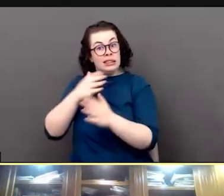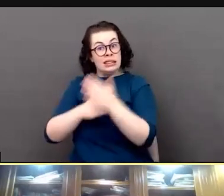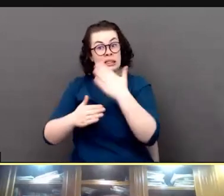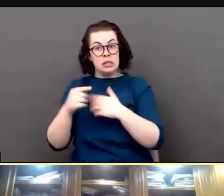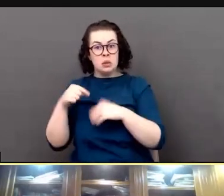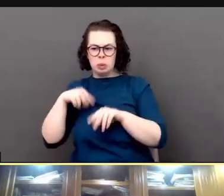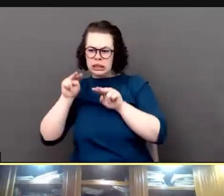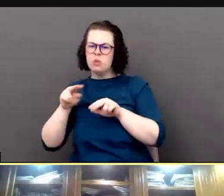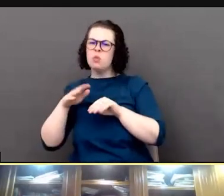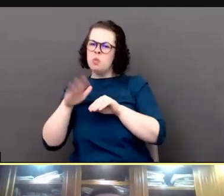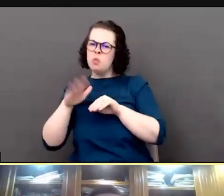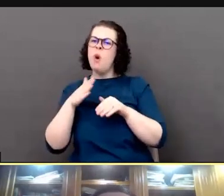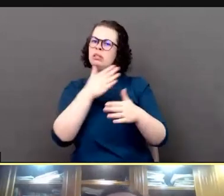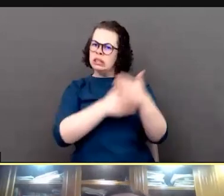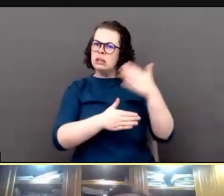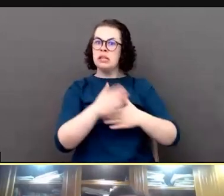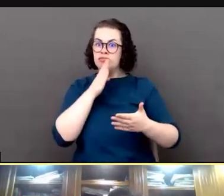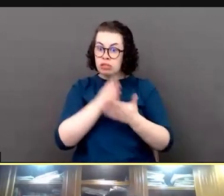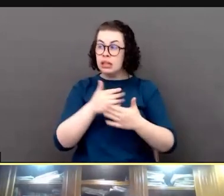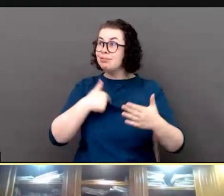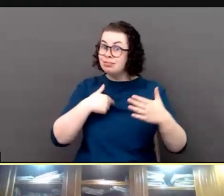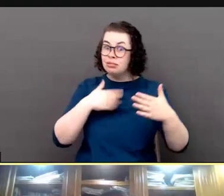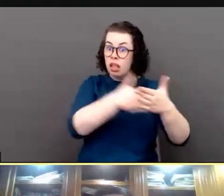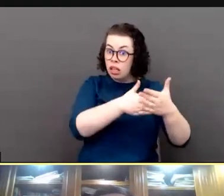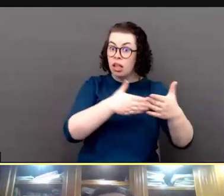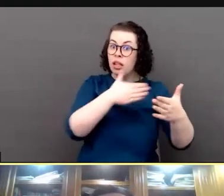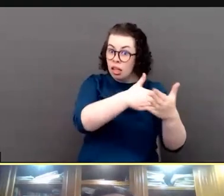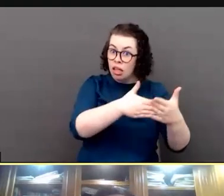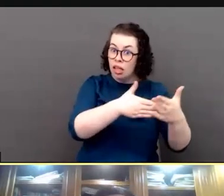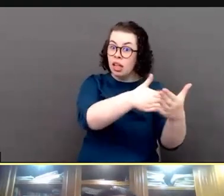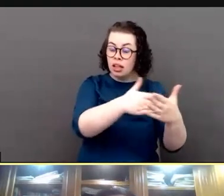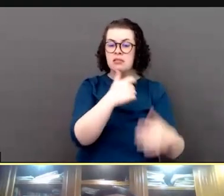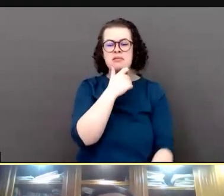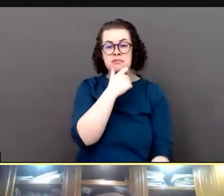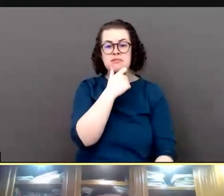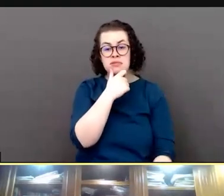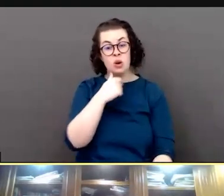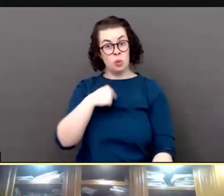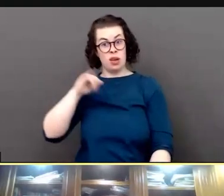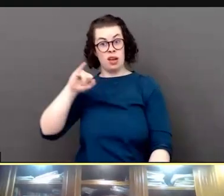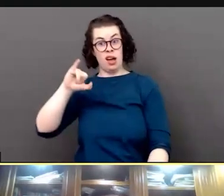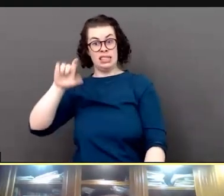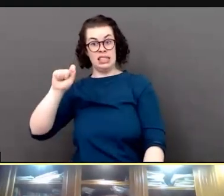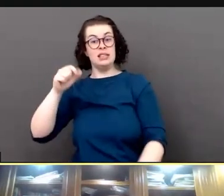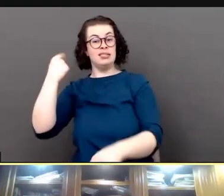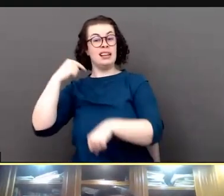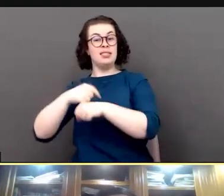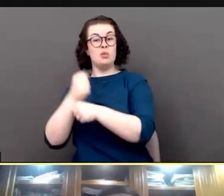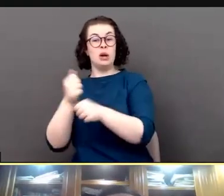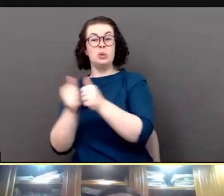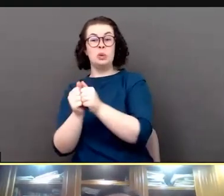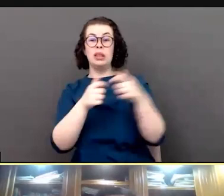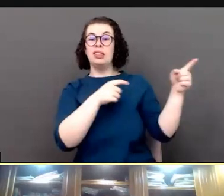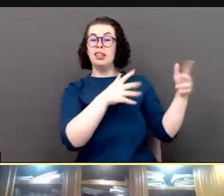the work that we were undertaking in the area of ICT with the US Access Board, that have been pioneering in setting